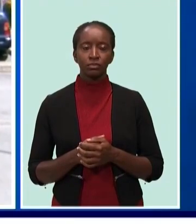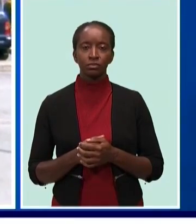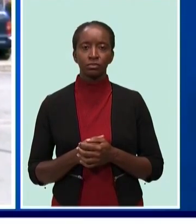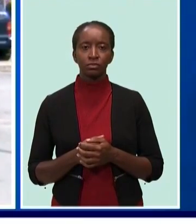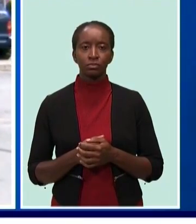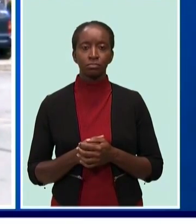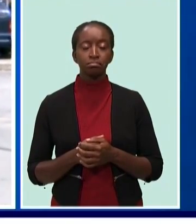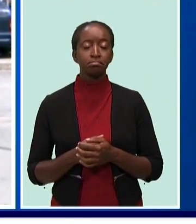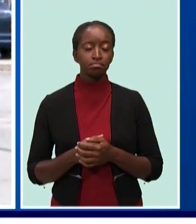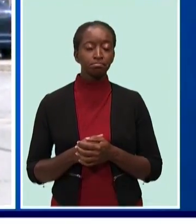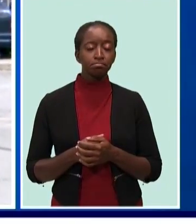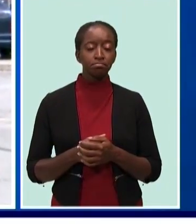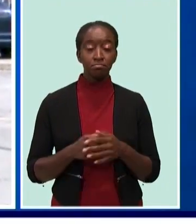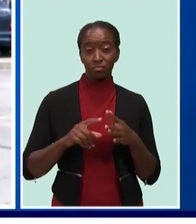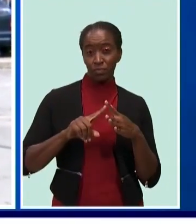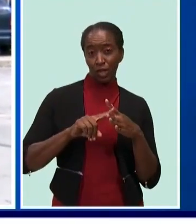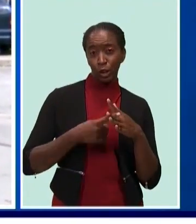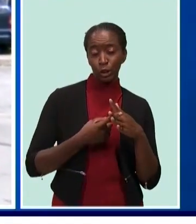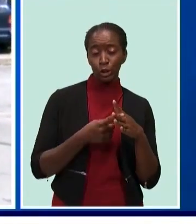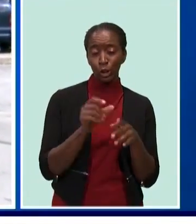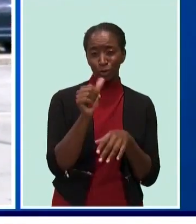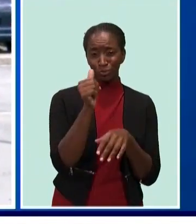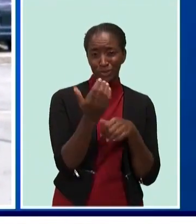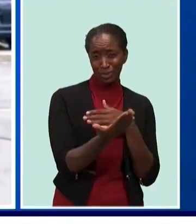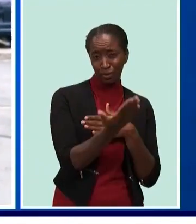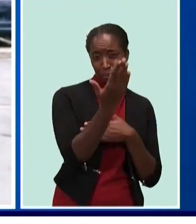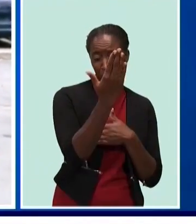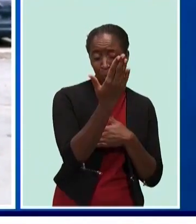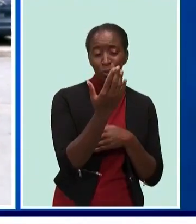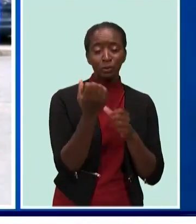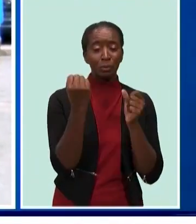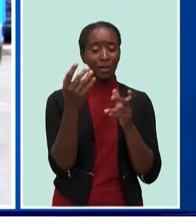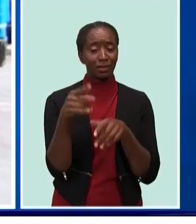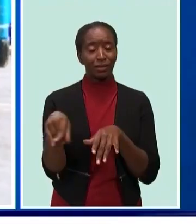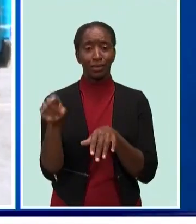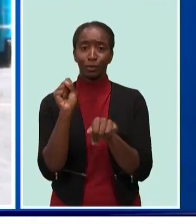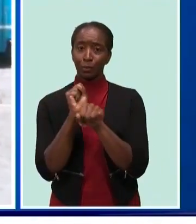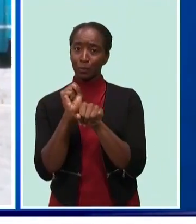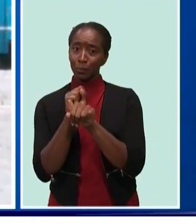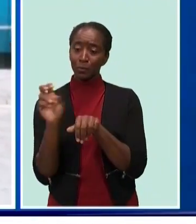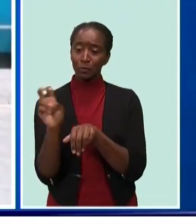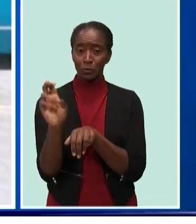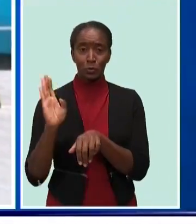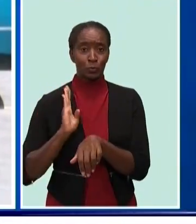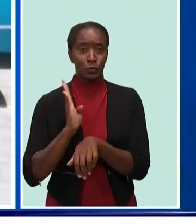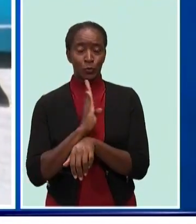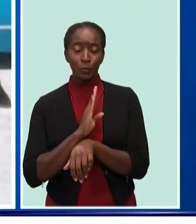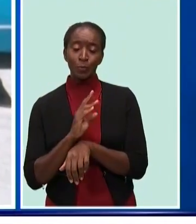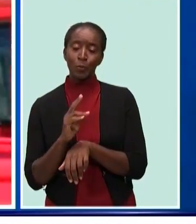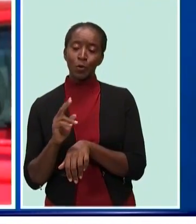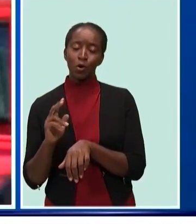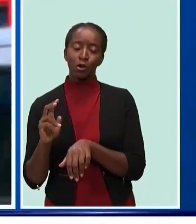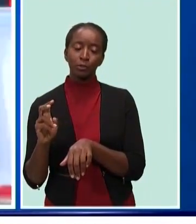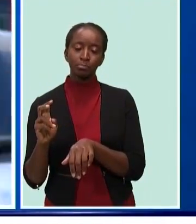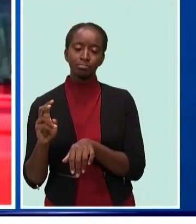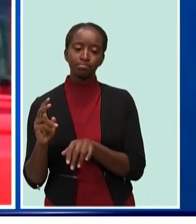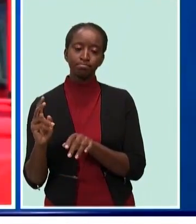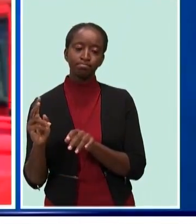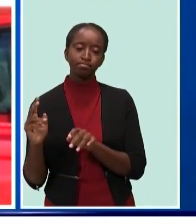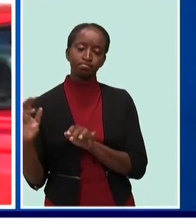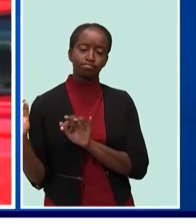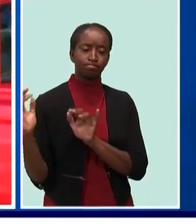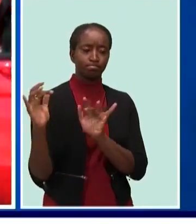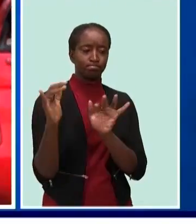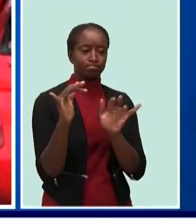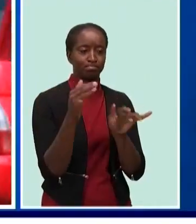From just after 10 a.m., scores of Transport Board workers made their way to the BWU headquarters. They were all eager to